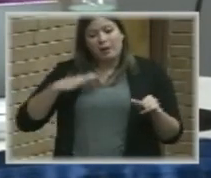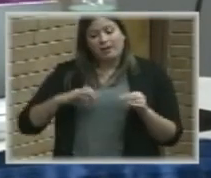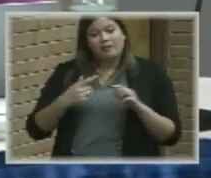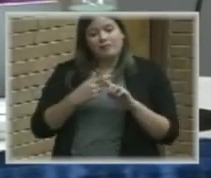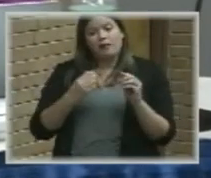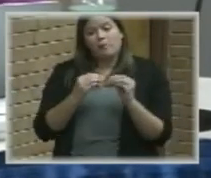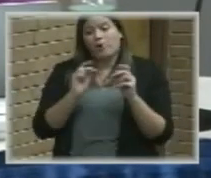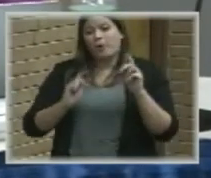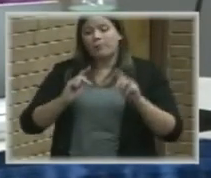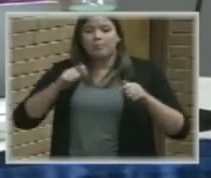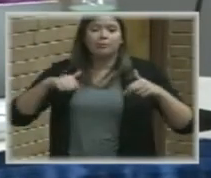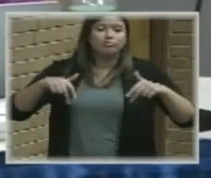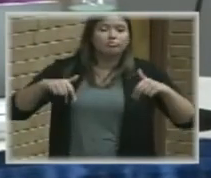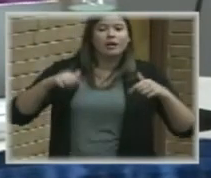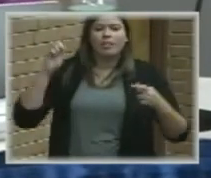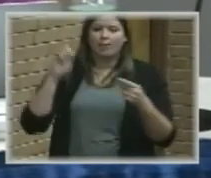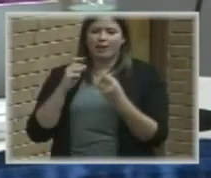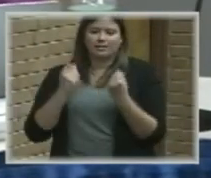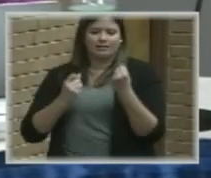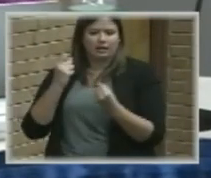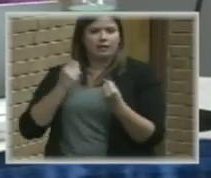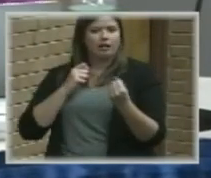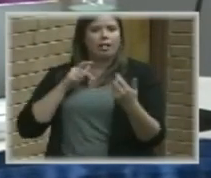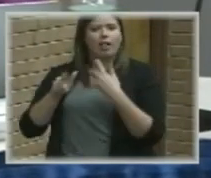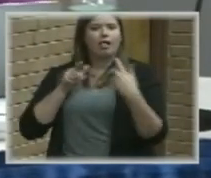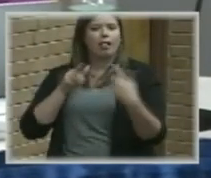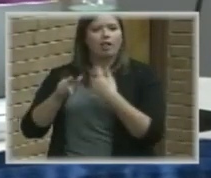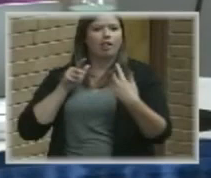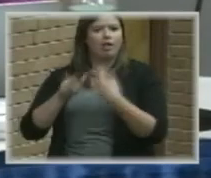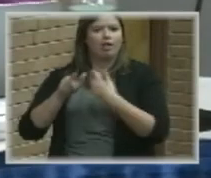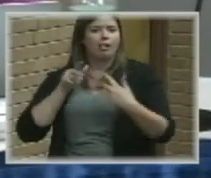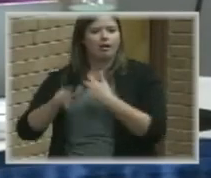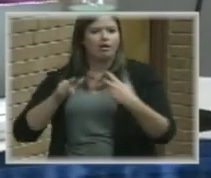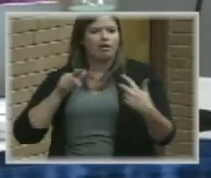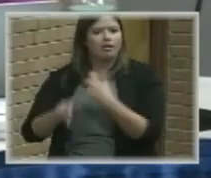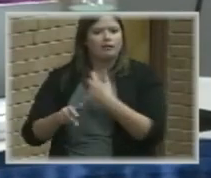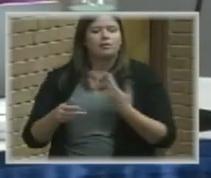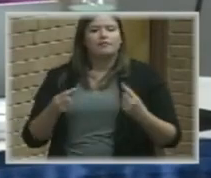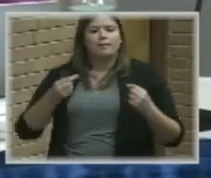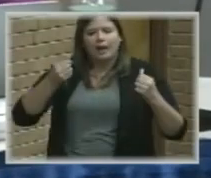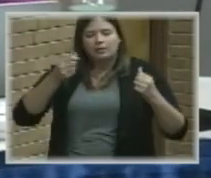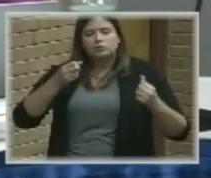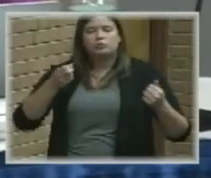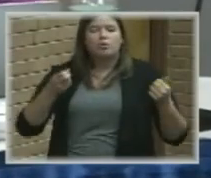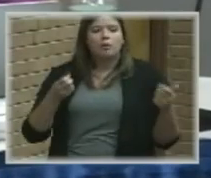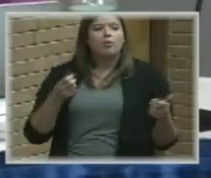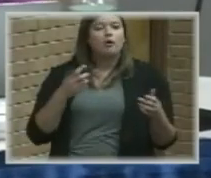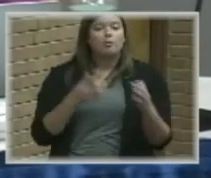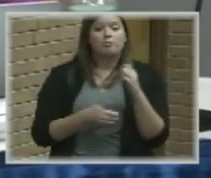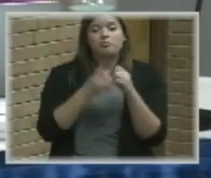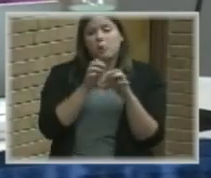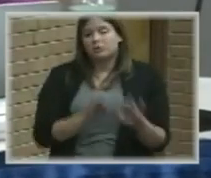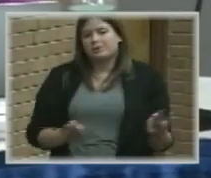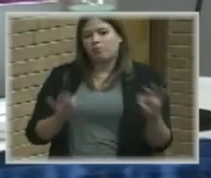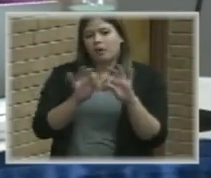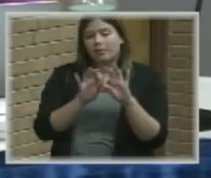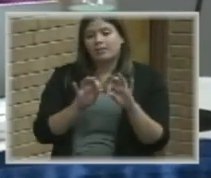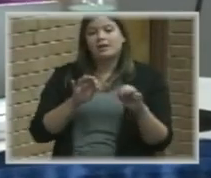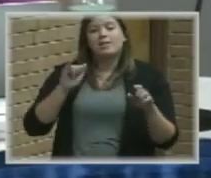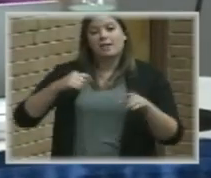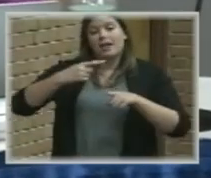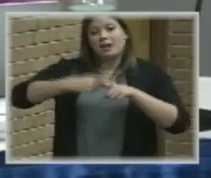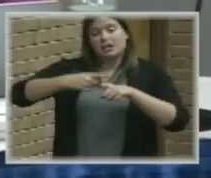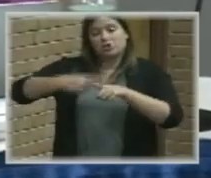and less vehicle traffic flying by at high rates of speed. But most critically, the